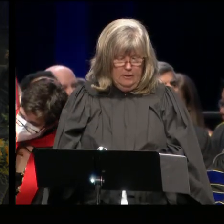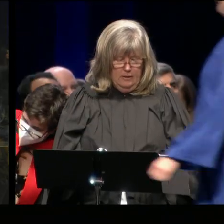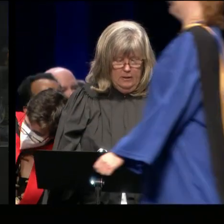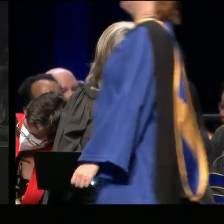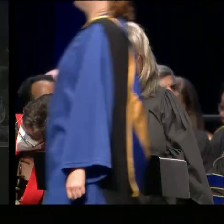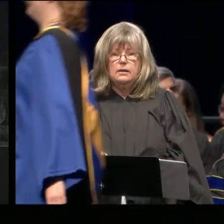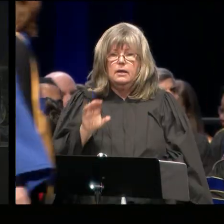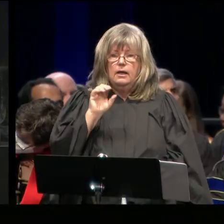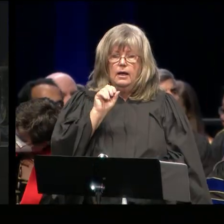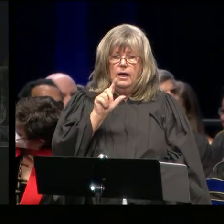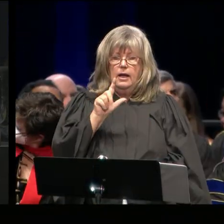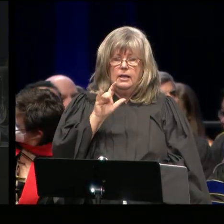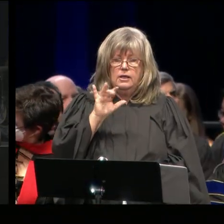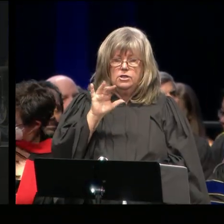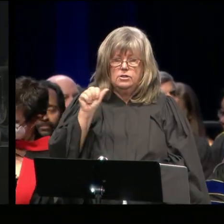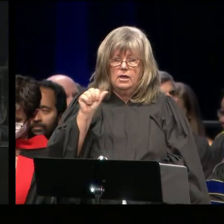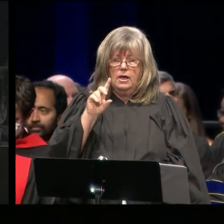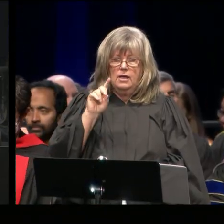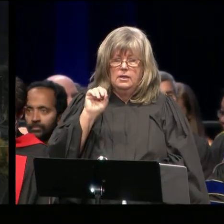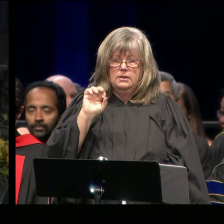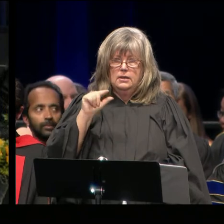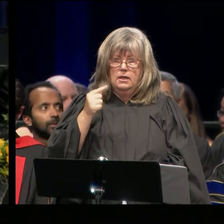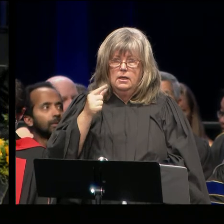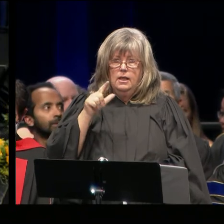Alicia Douglas, with distinction.